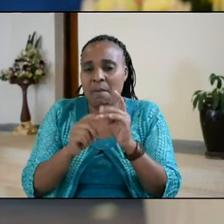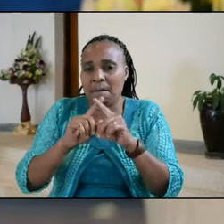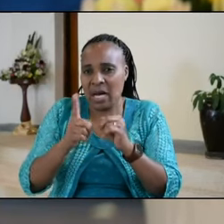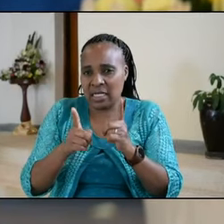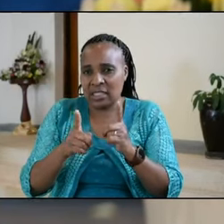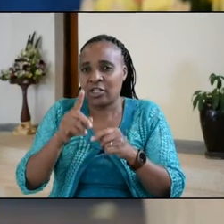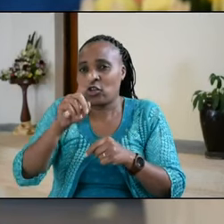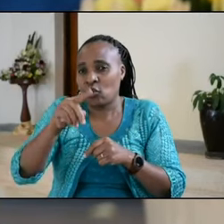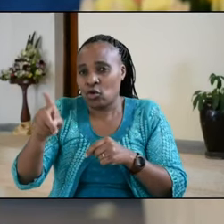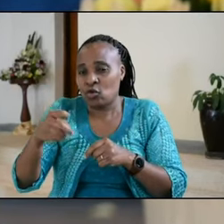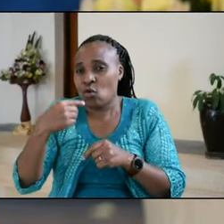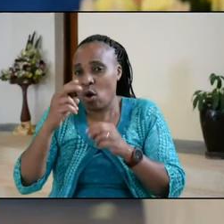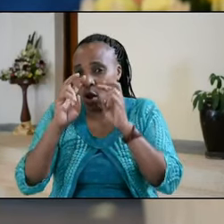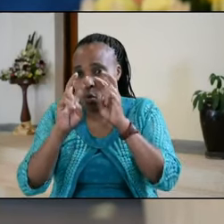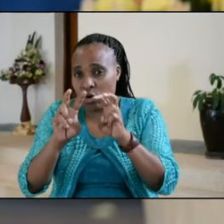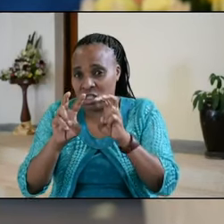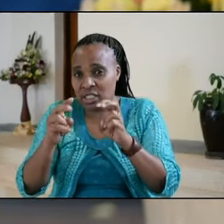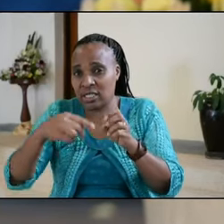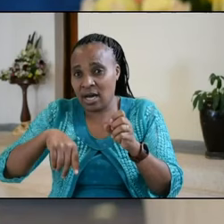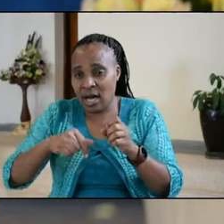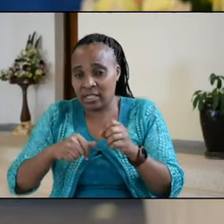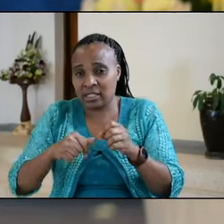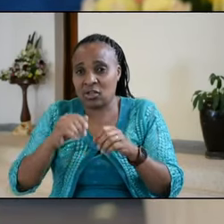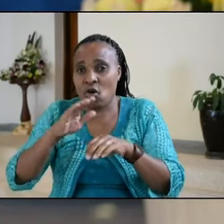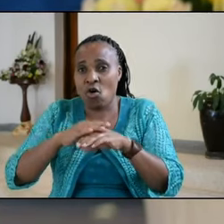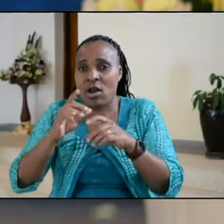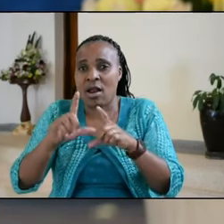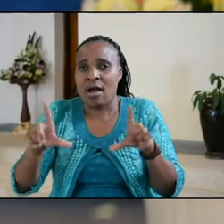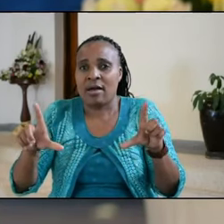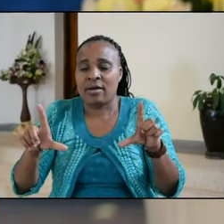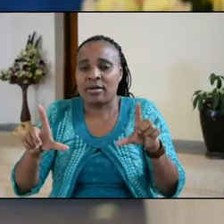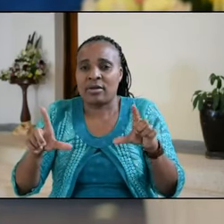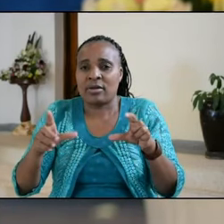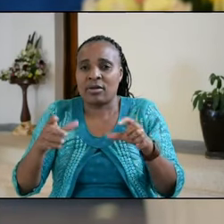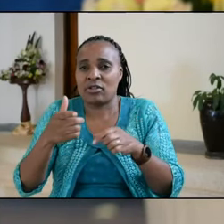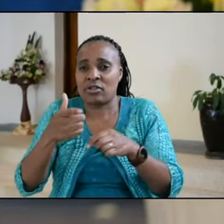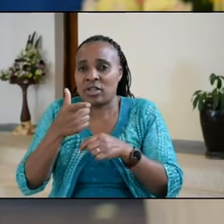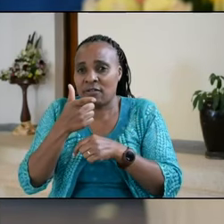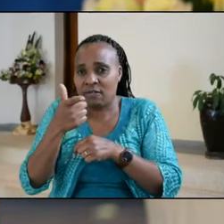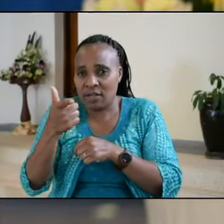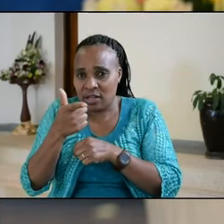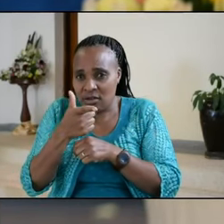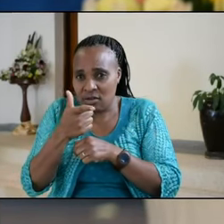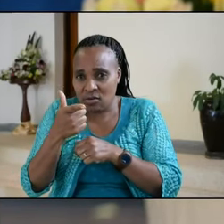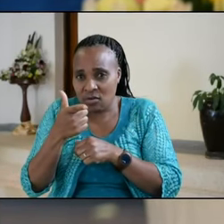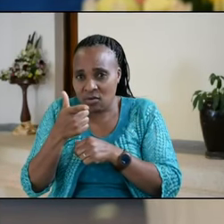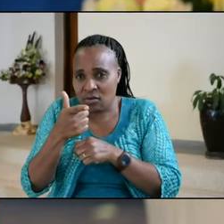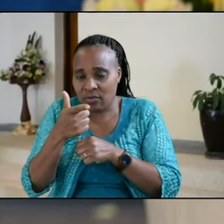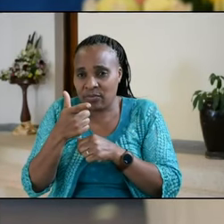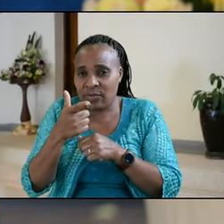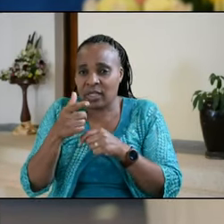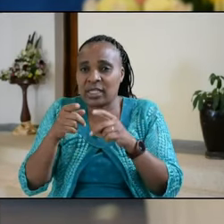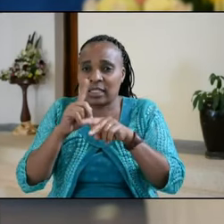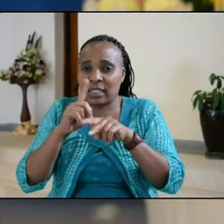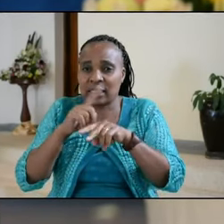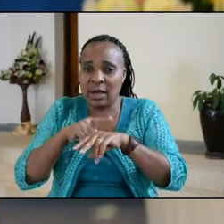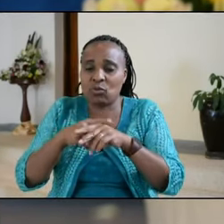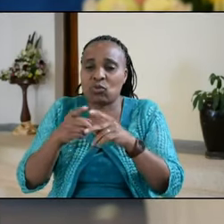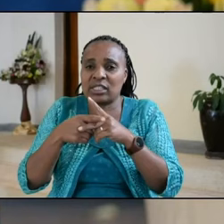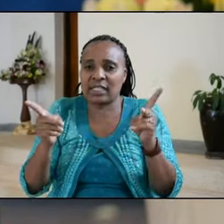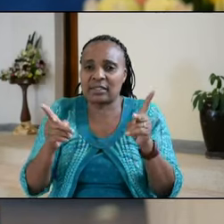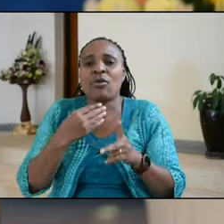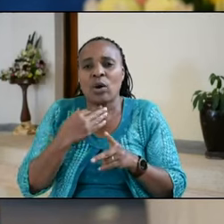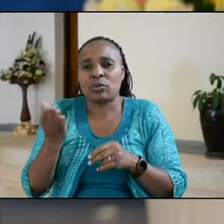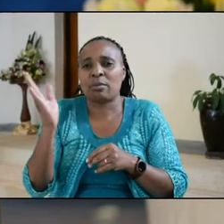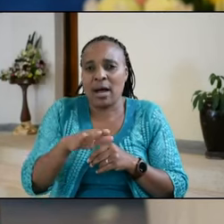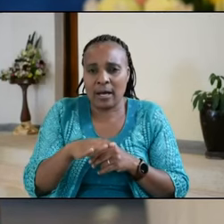those that are watching us online on the video, when you will get it, we would like to come